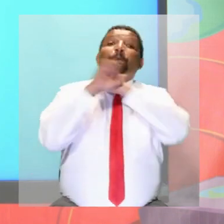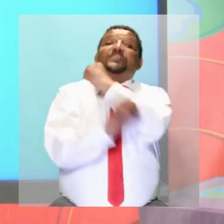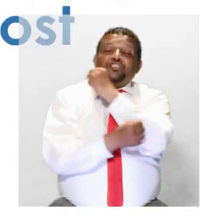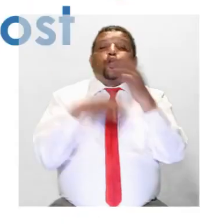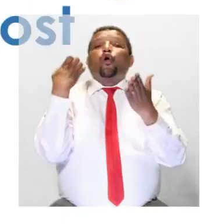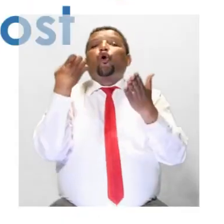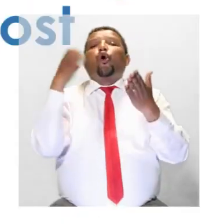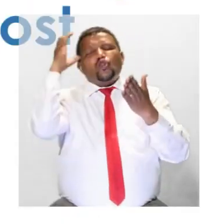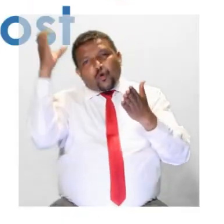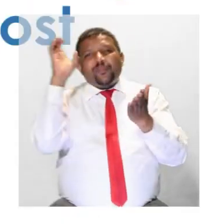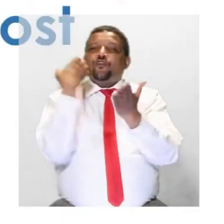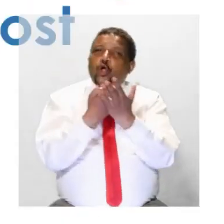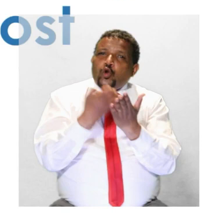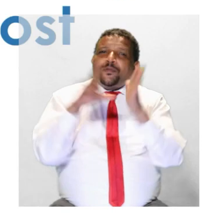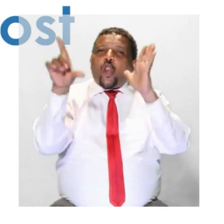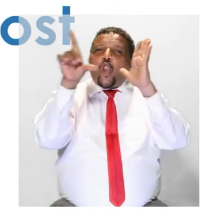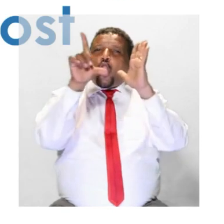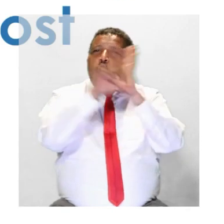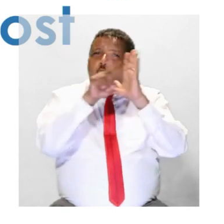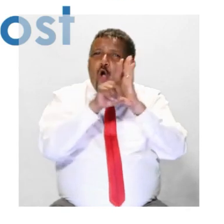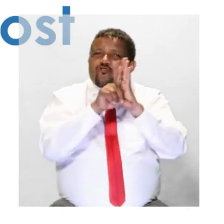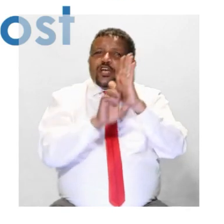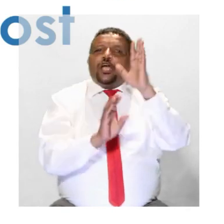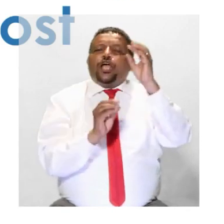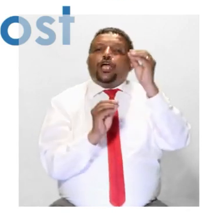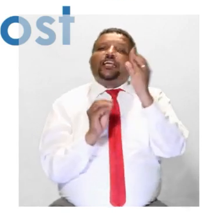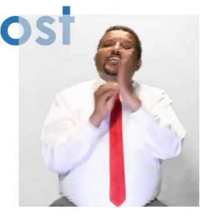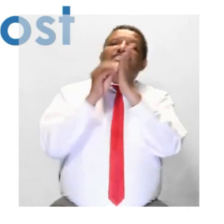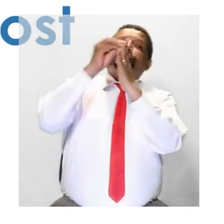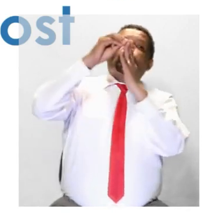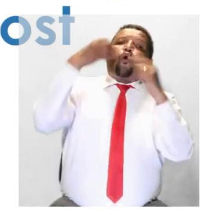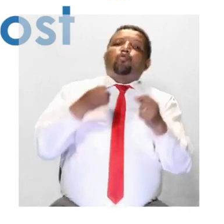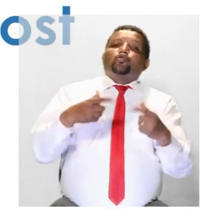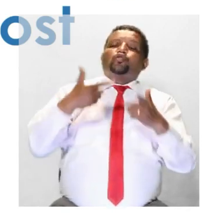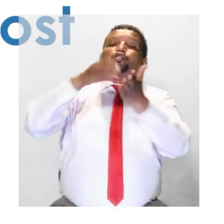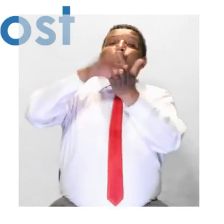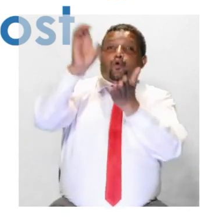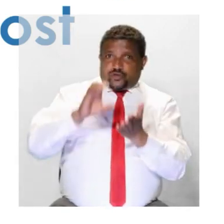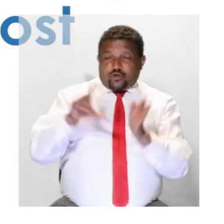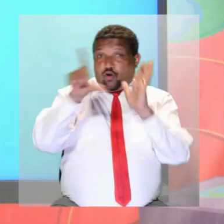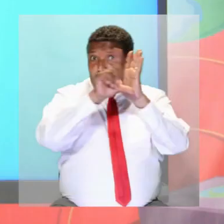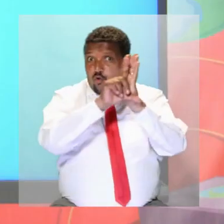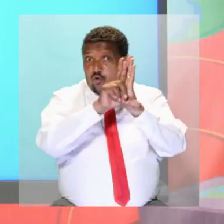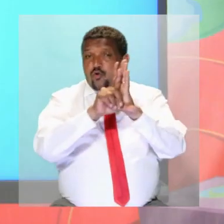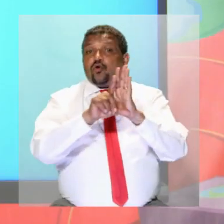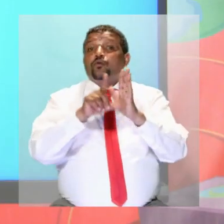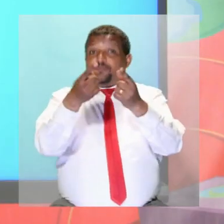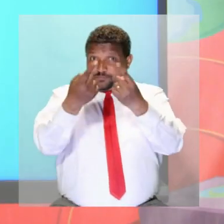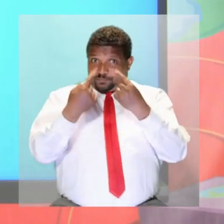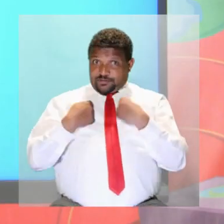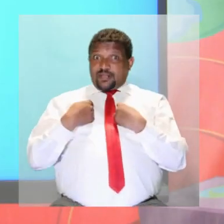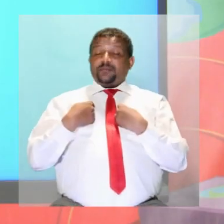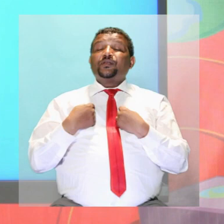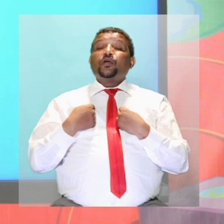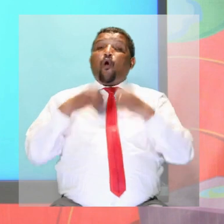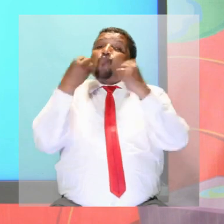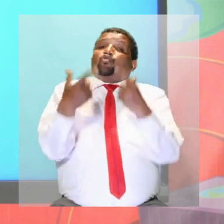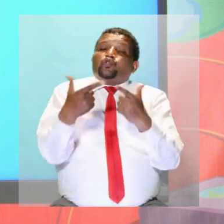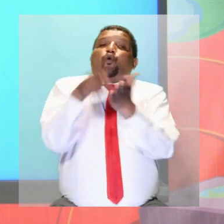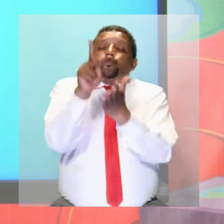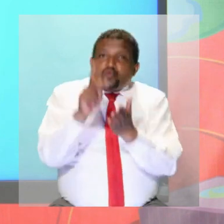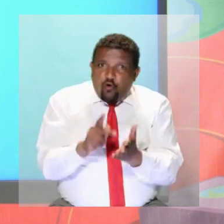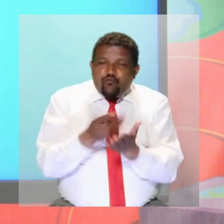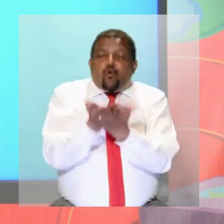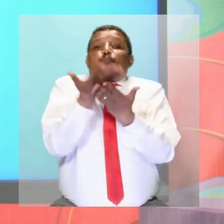law called the law of increasing opportunity cost. The law of increasing opportunity cost tells us the opportunity cost of